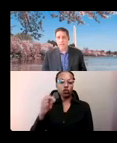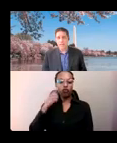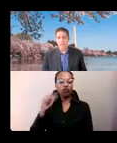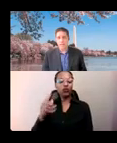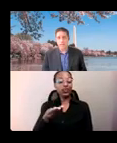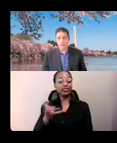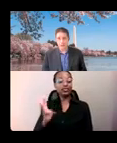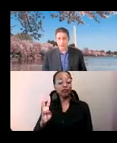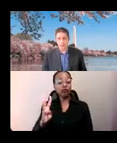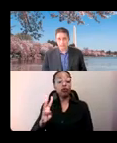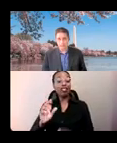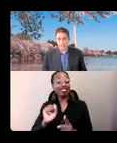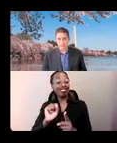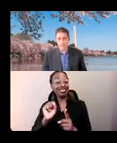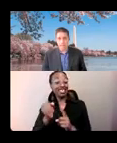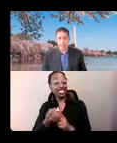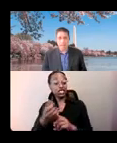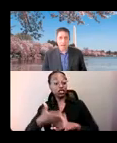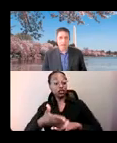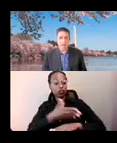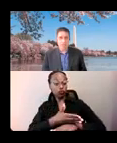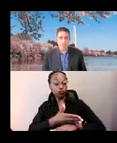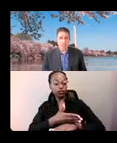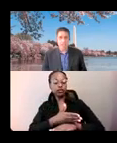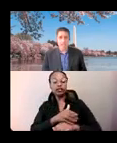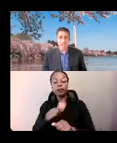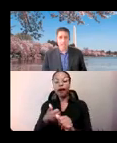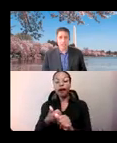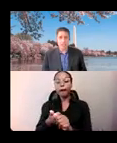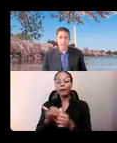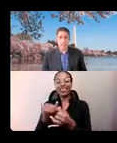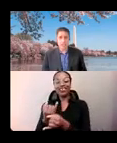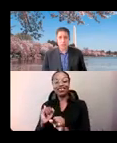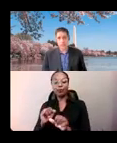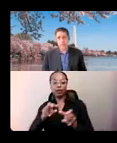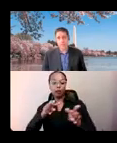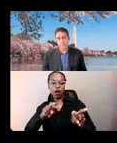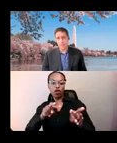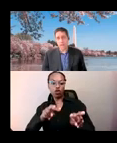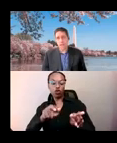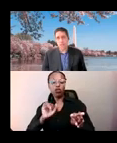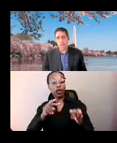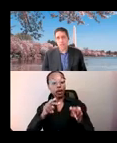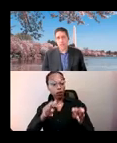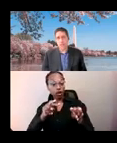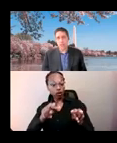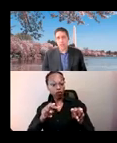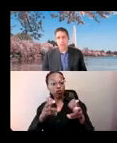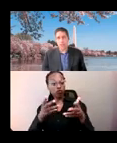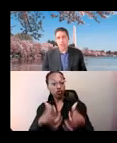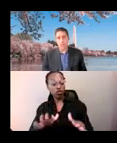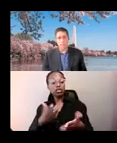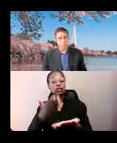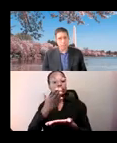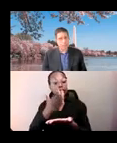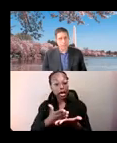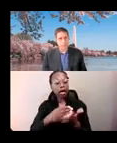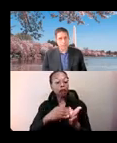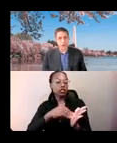backed up by independent monitoring. And that monitoring just recently concluded with some documented improvements,